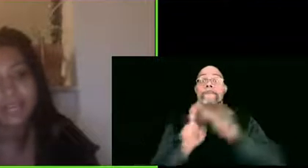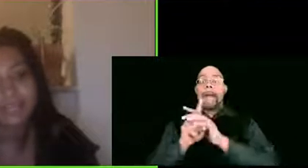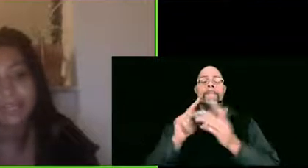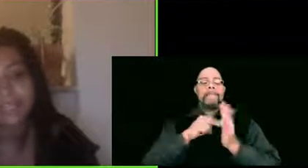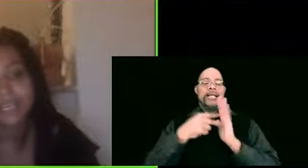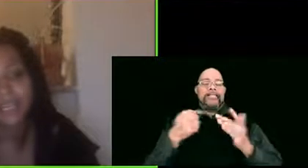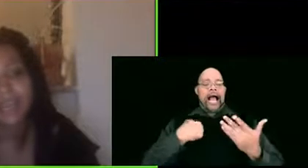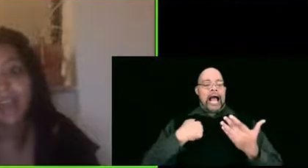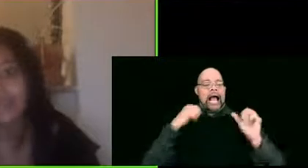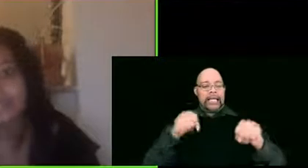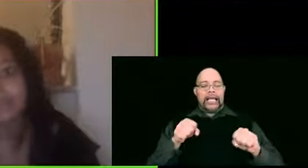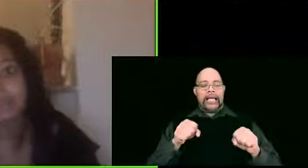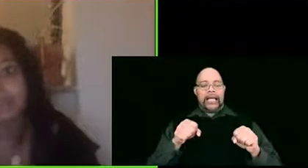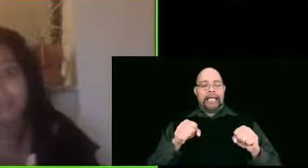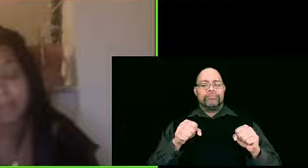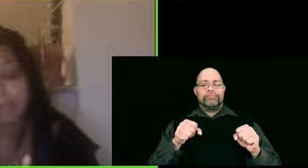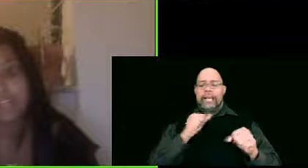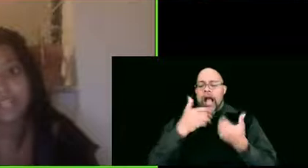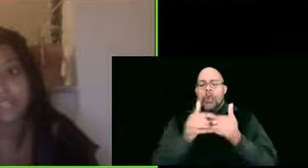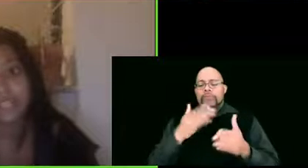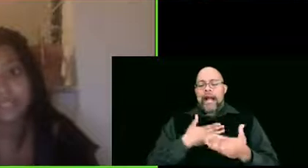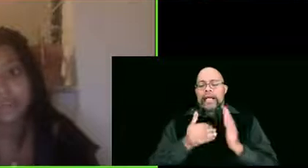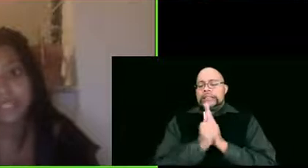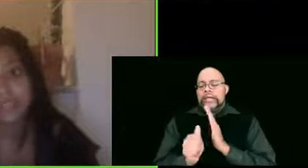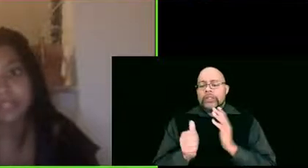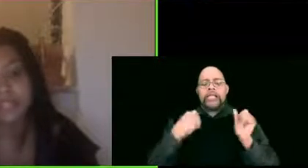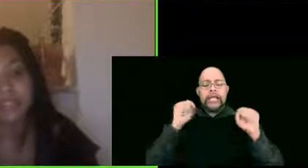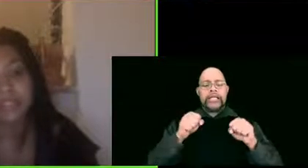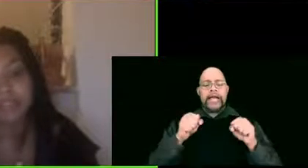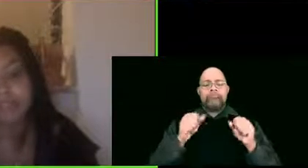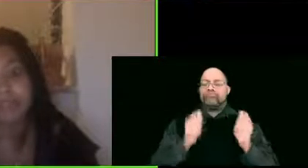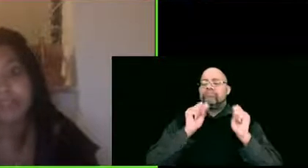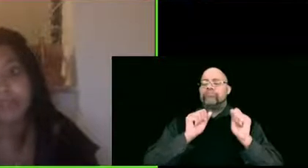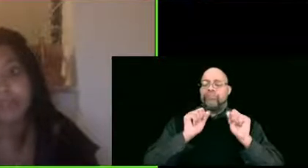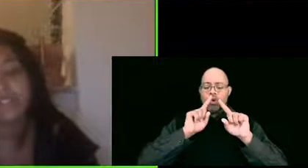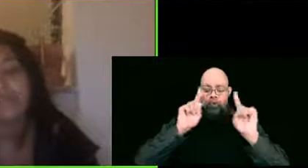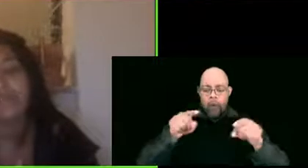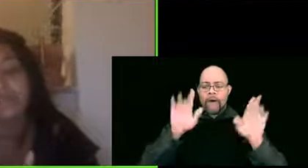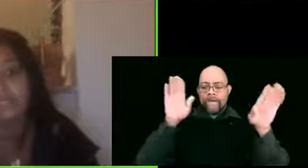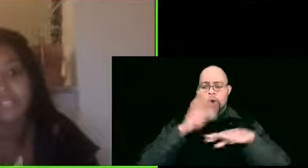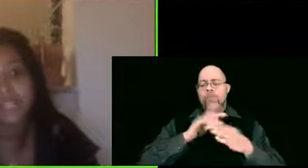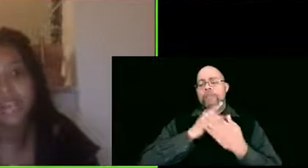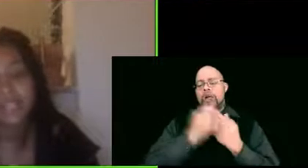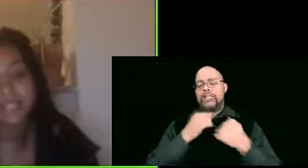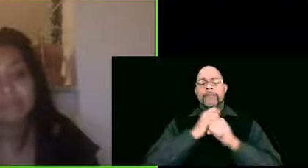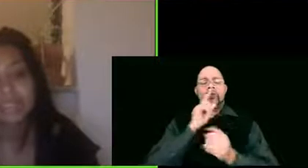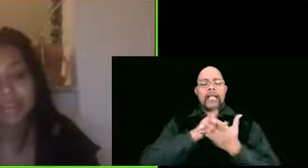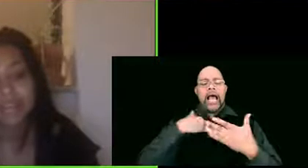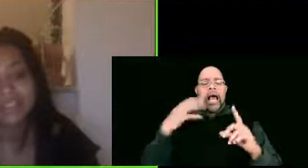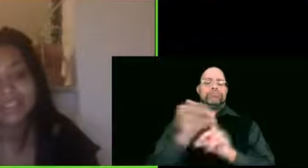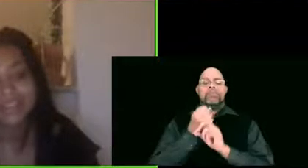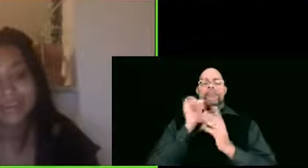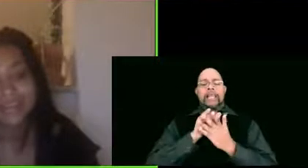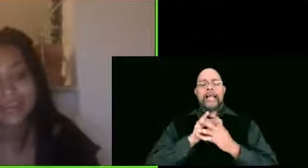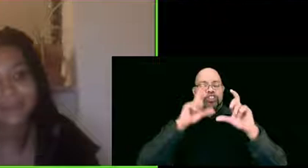expedition comes up, it means that I'm never going to lose those motor skills, and can very much so focus on the project at hand and make